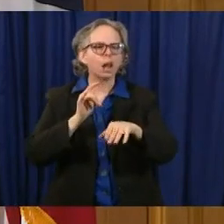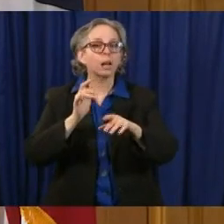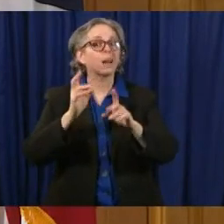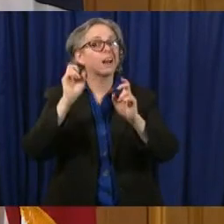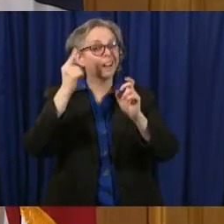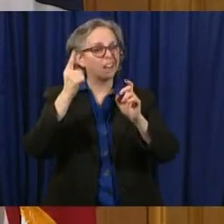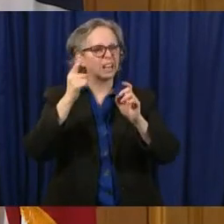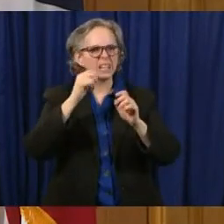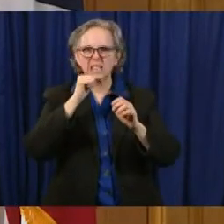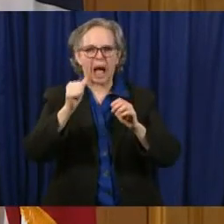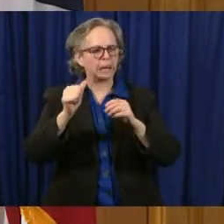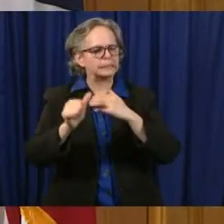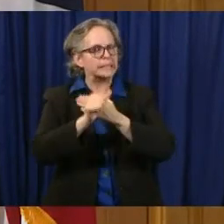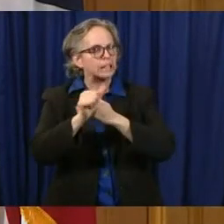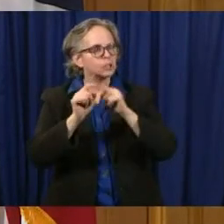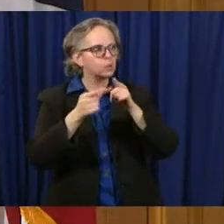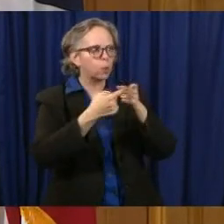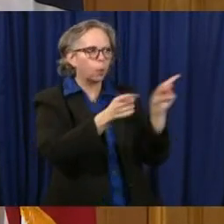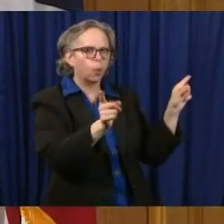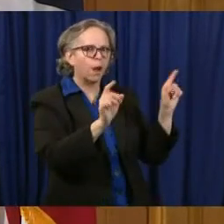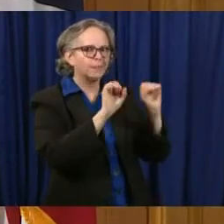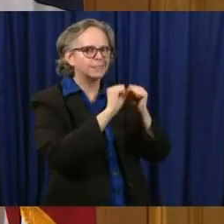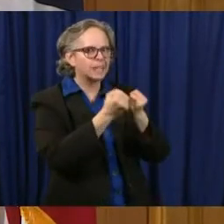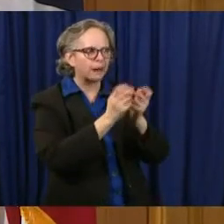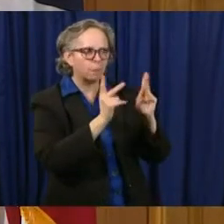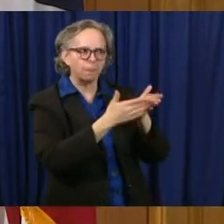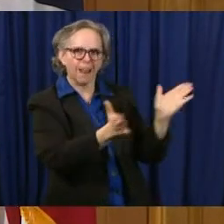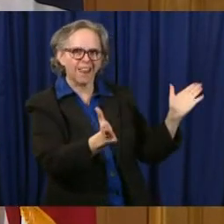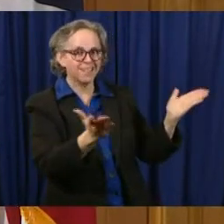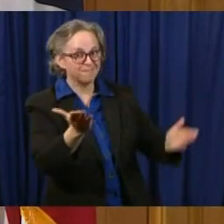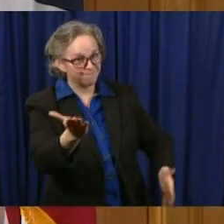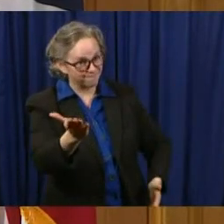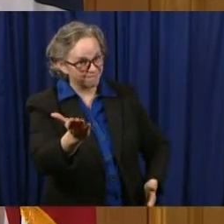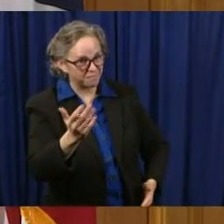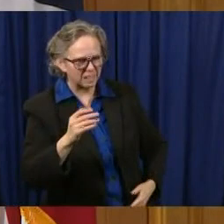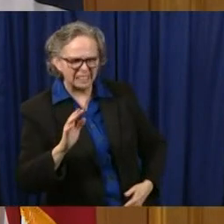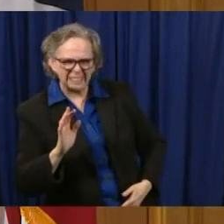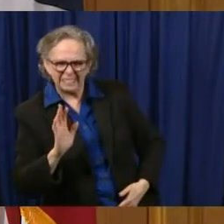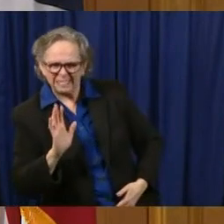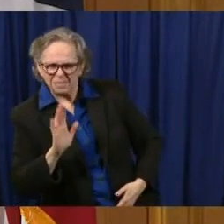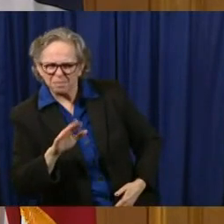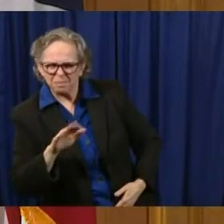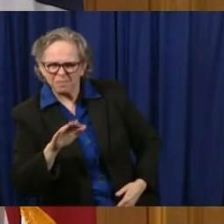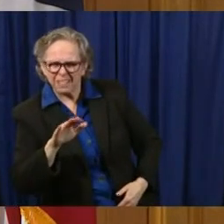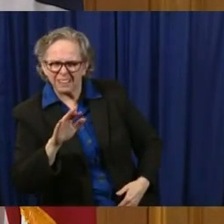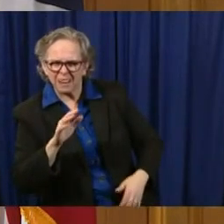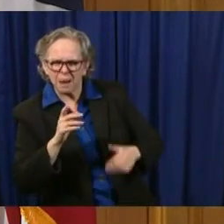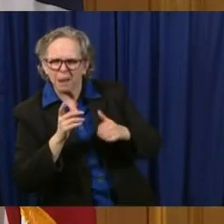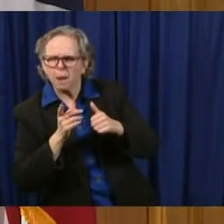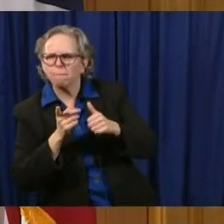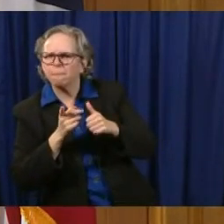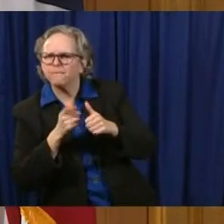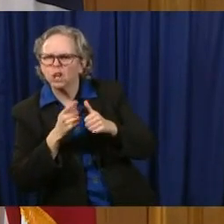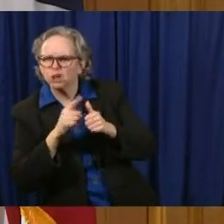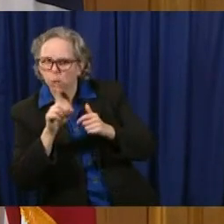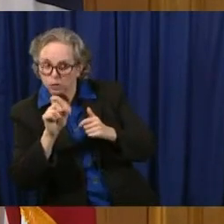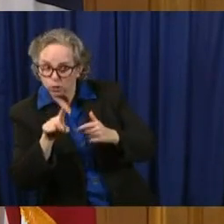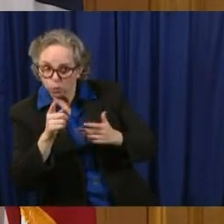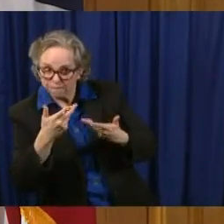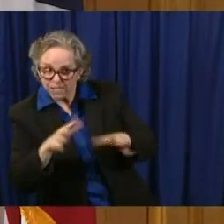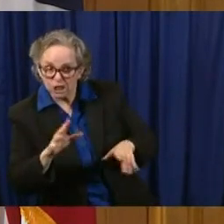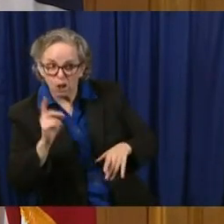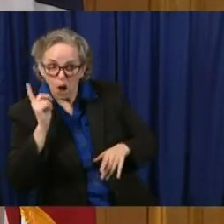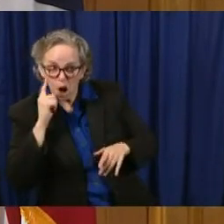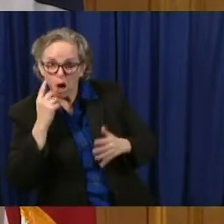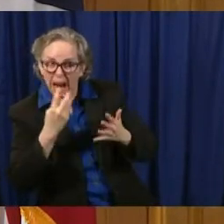we will continue to do that. And for my first part of the question, have you heard of these instances of inmates